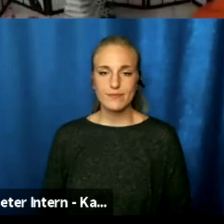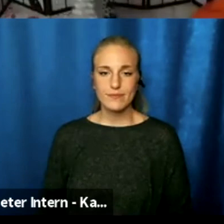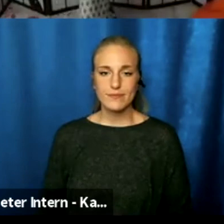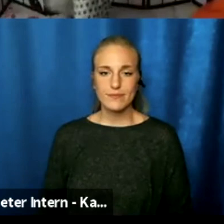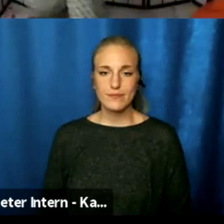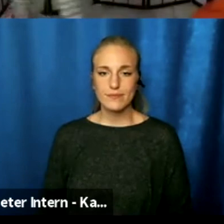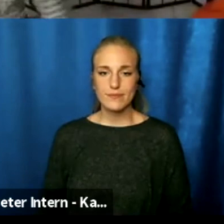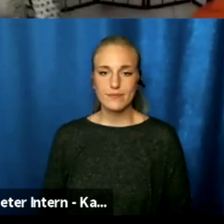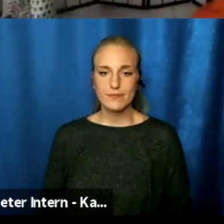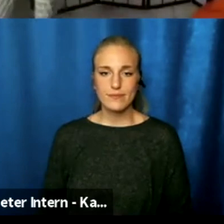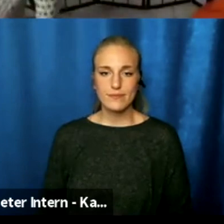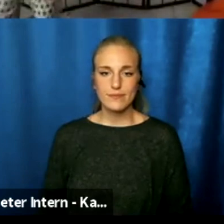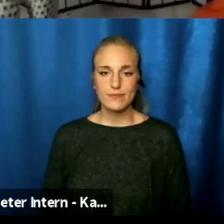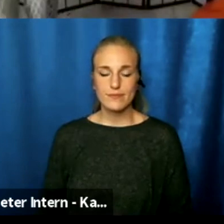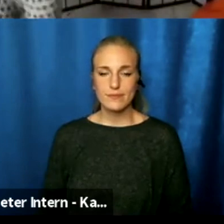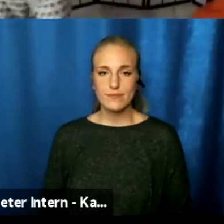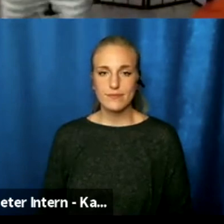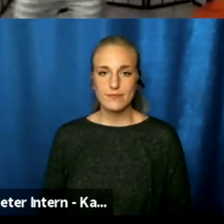ilondoloze,